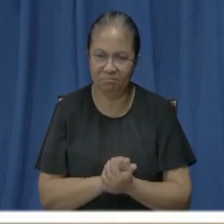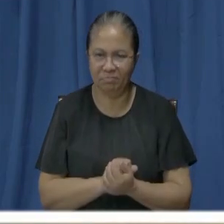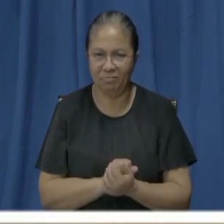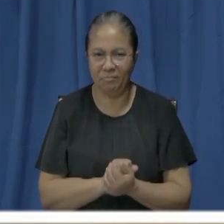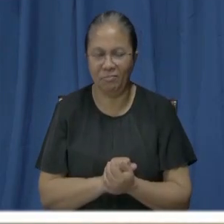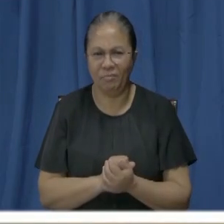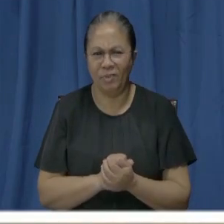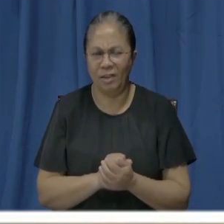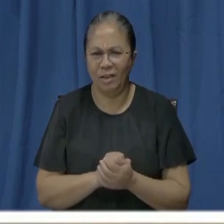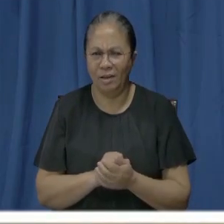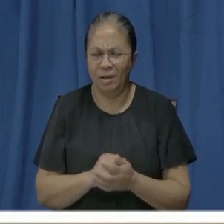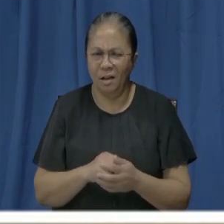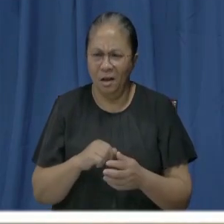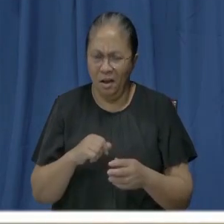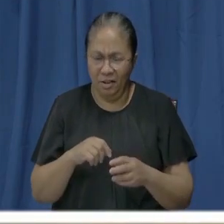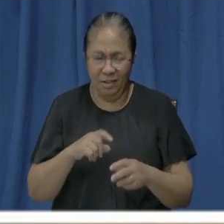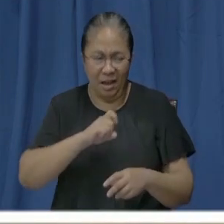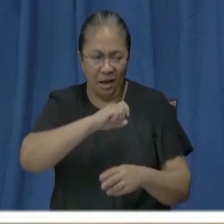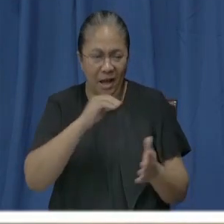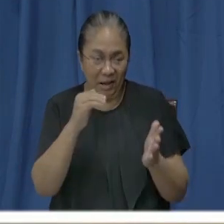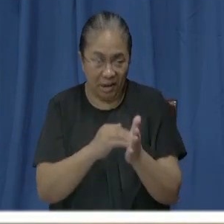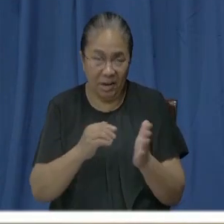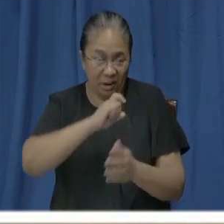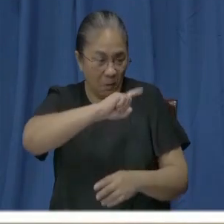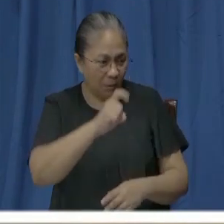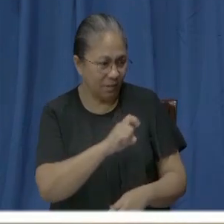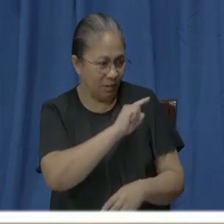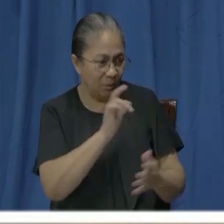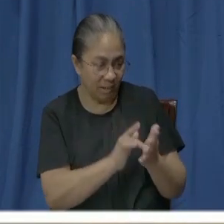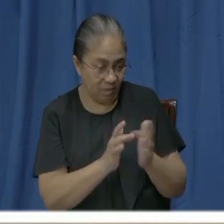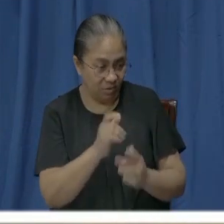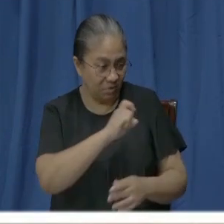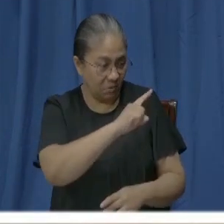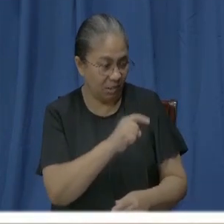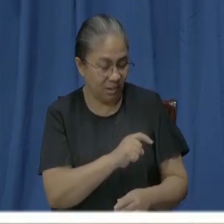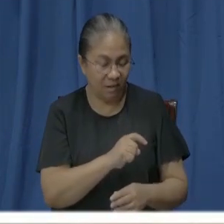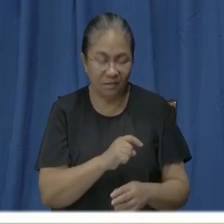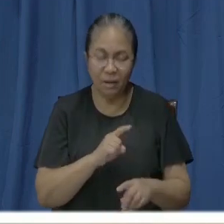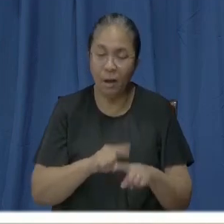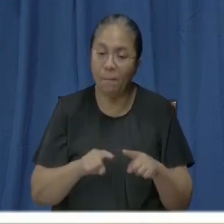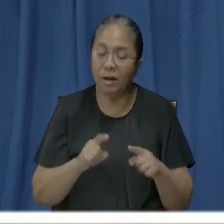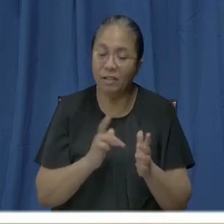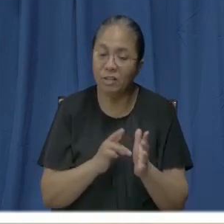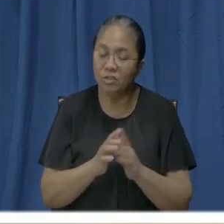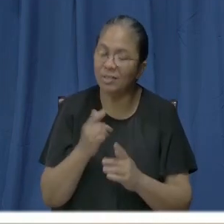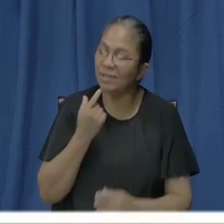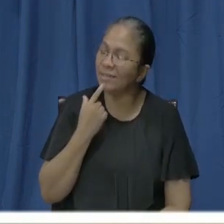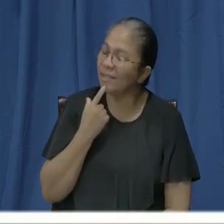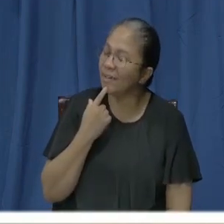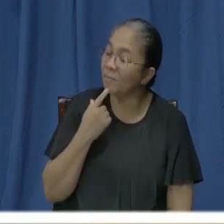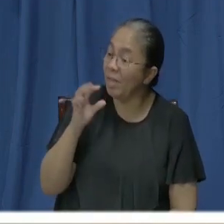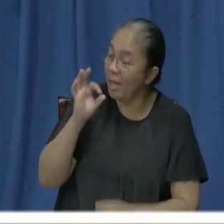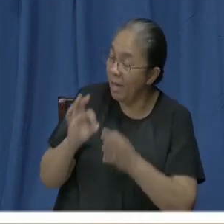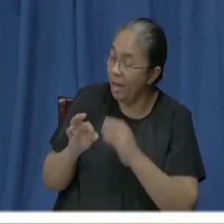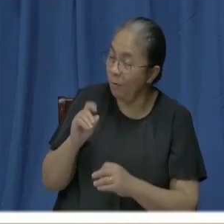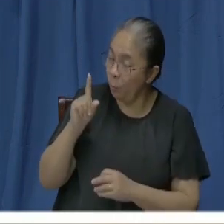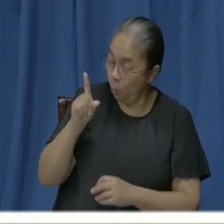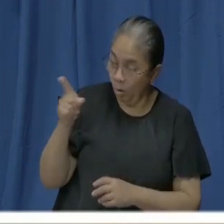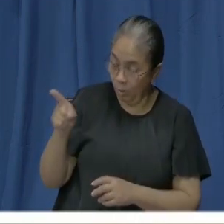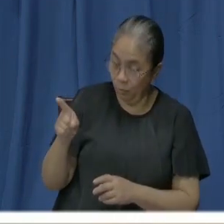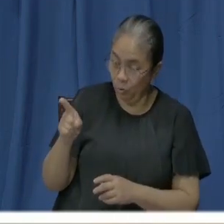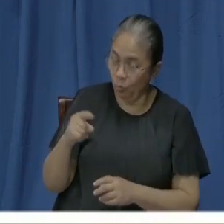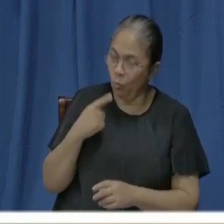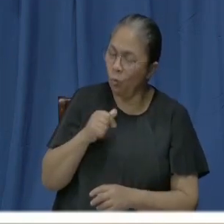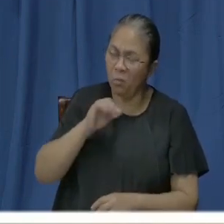As they persisted with their questions, he looked up and said, "If there is one of you who has not